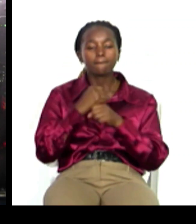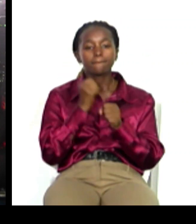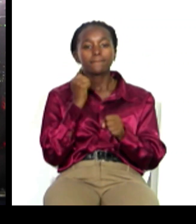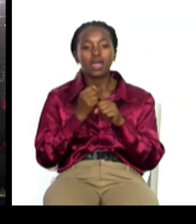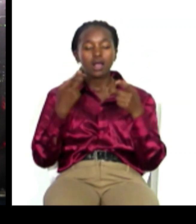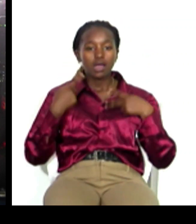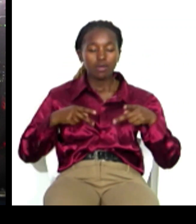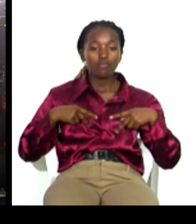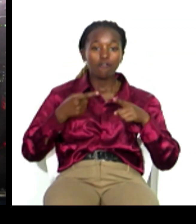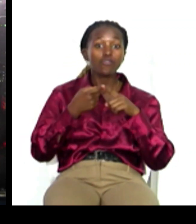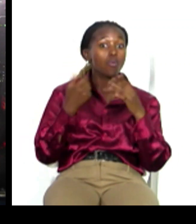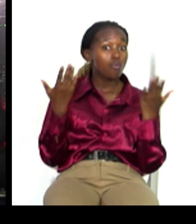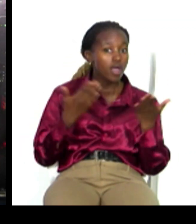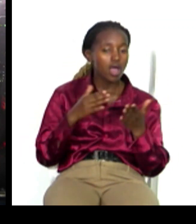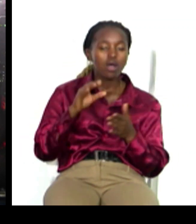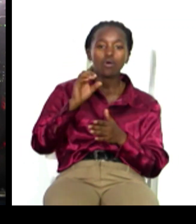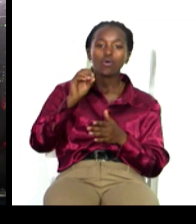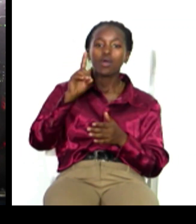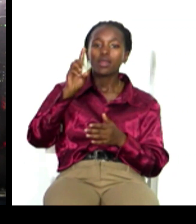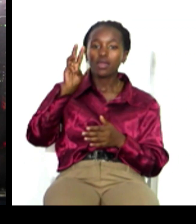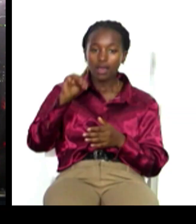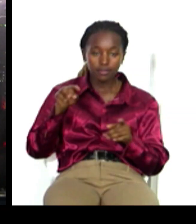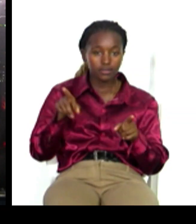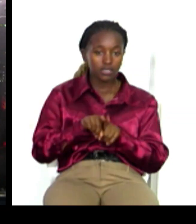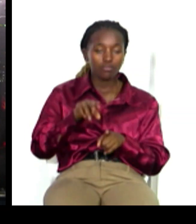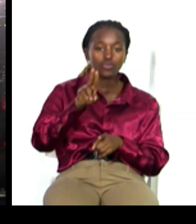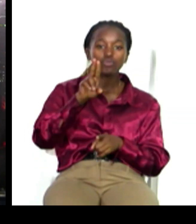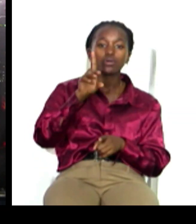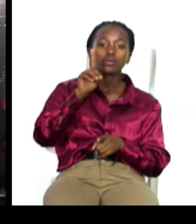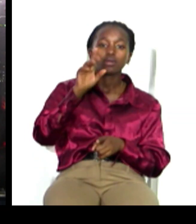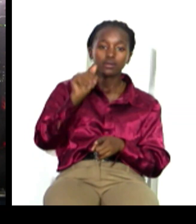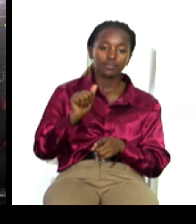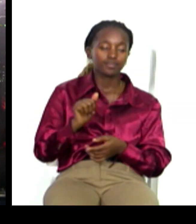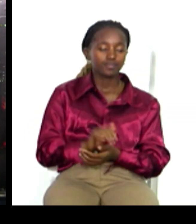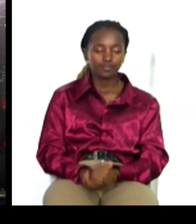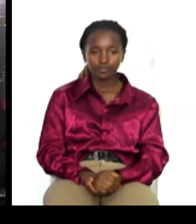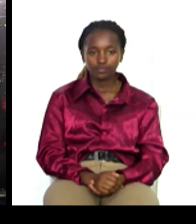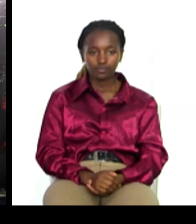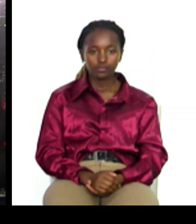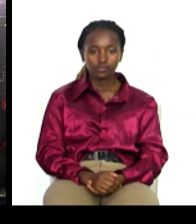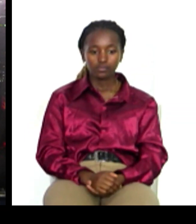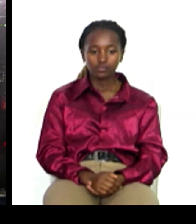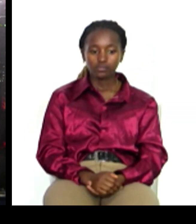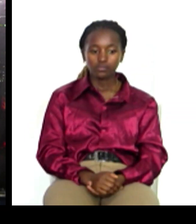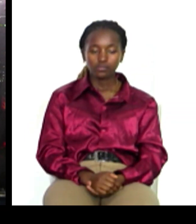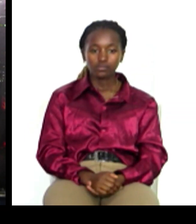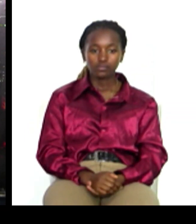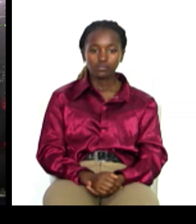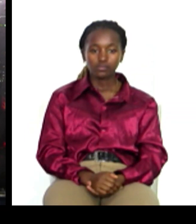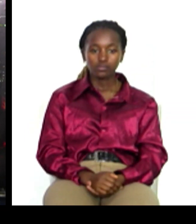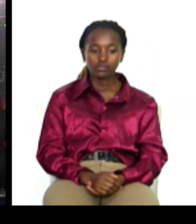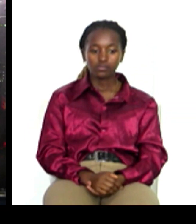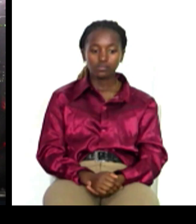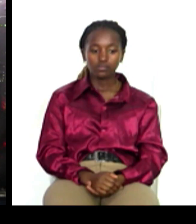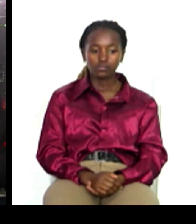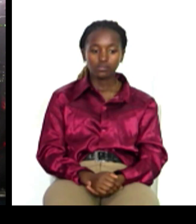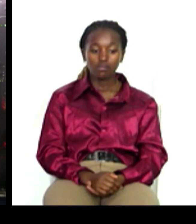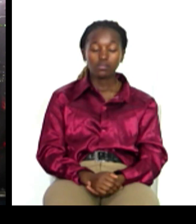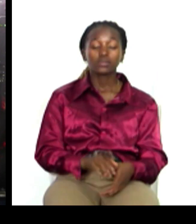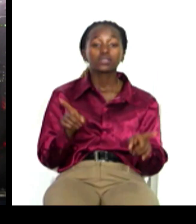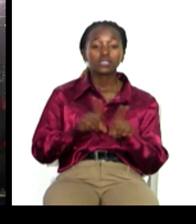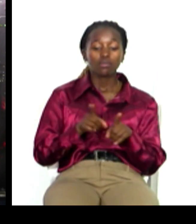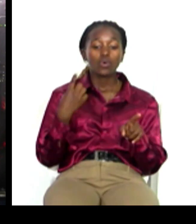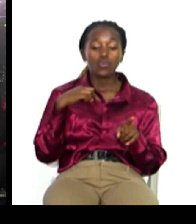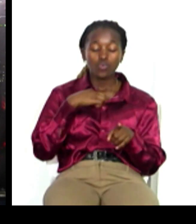the UDA, and some from the Wiper. That is the game plan of the president. You know very well that all his hope in the